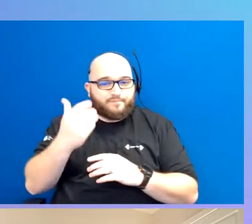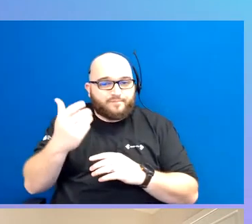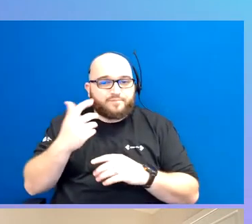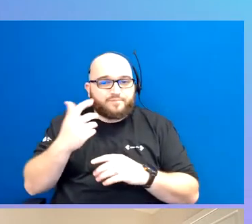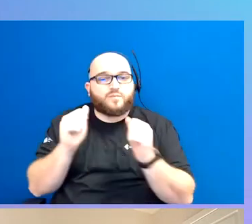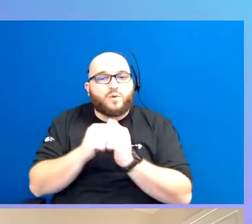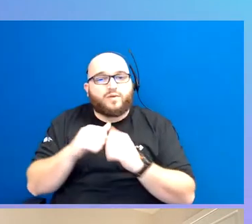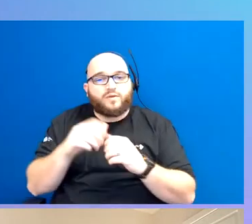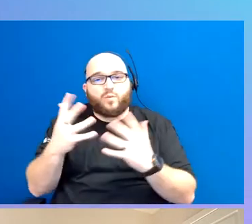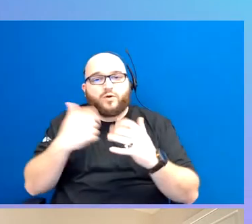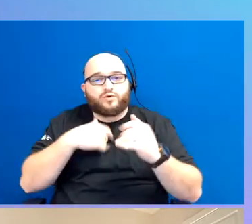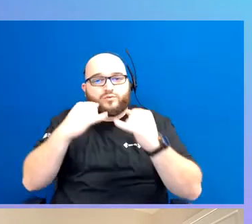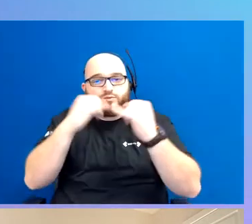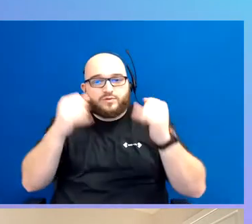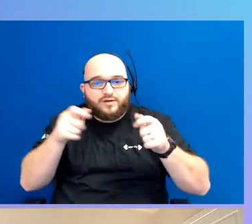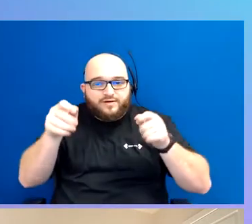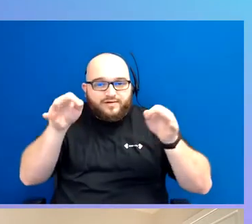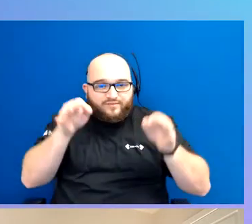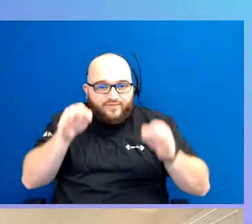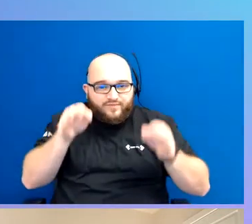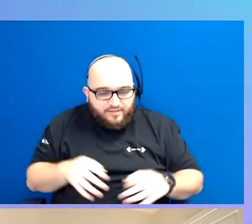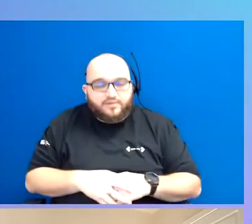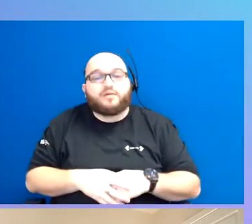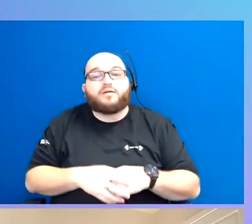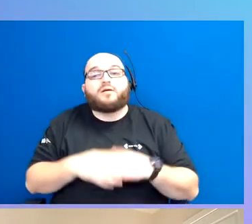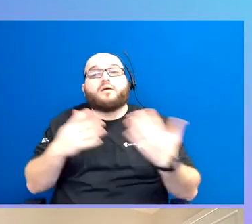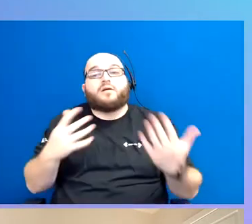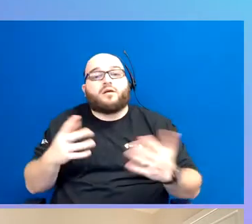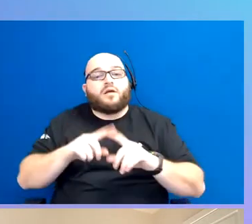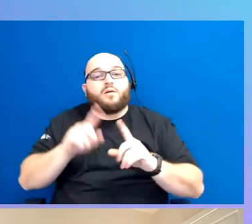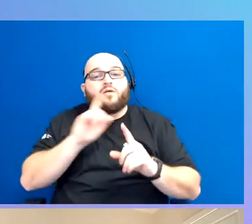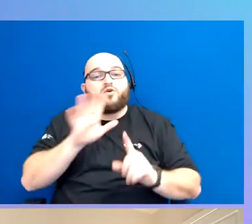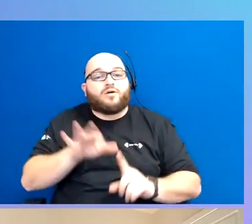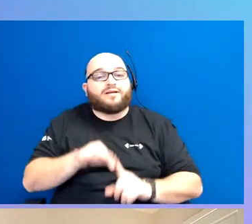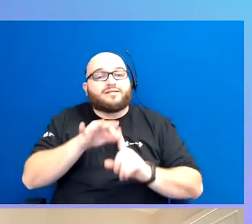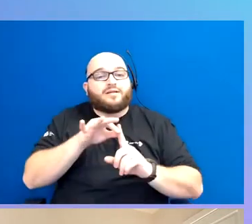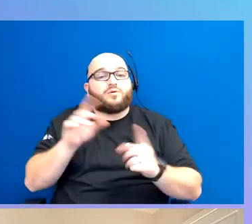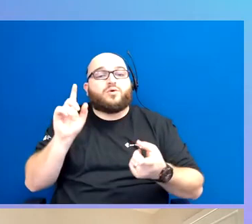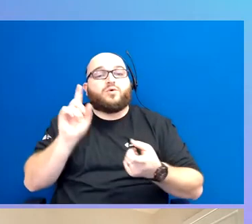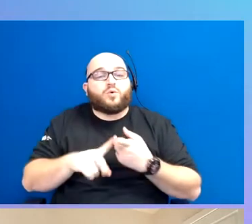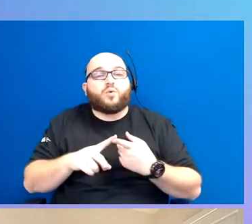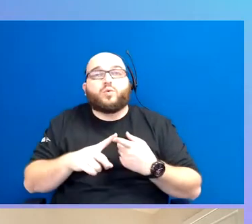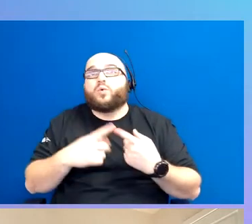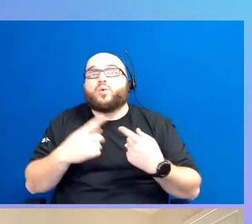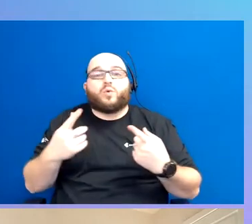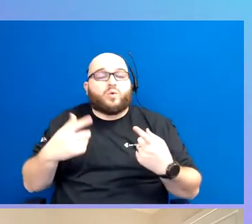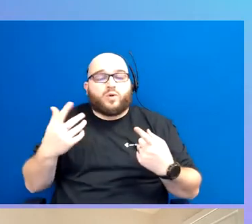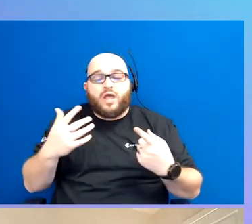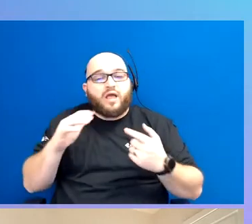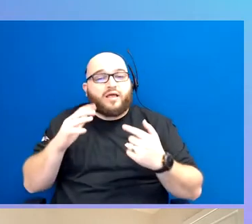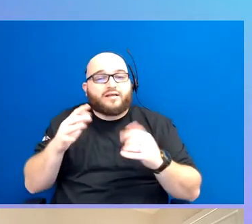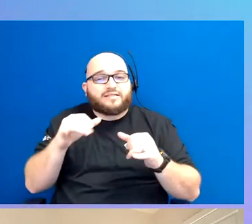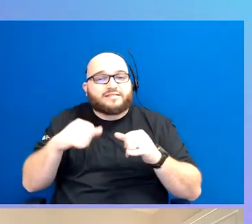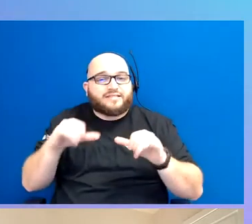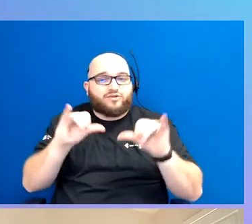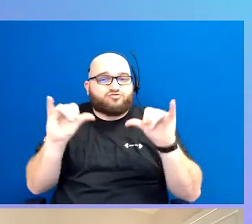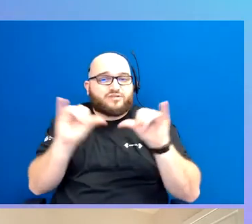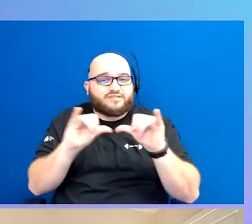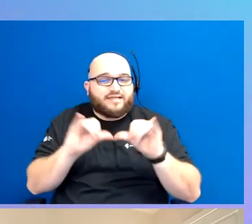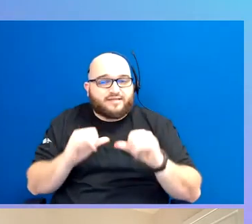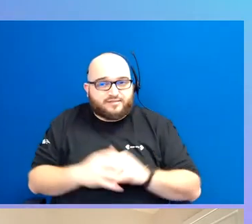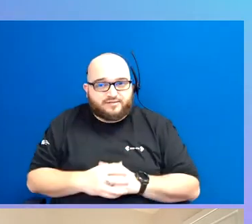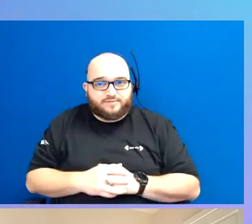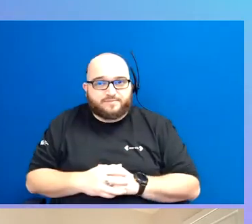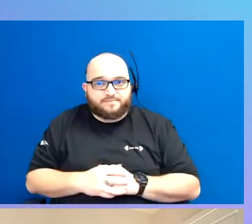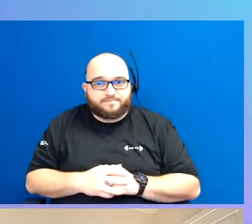these. So, these links are also an exception when it comes to touch target size minimum